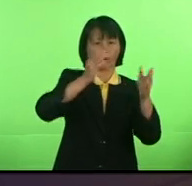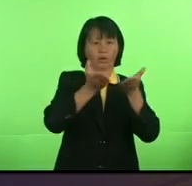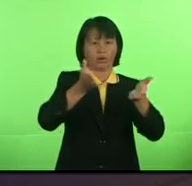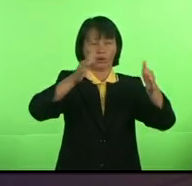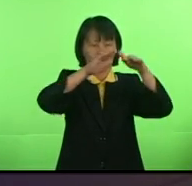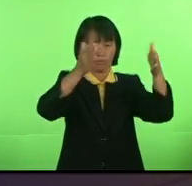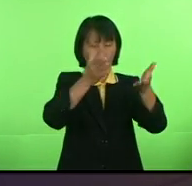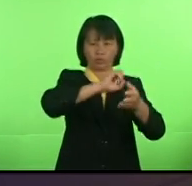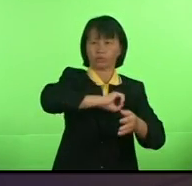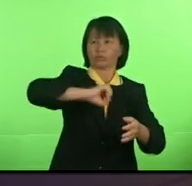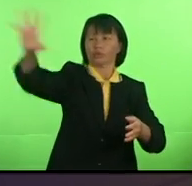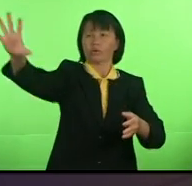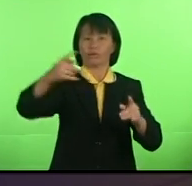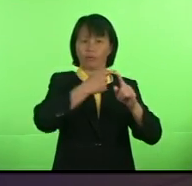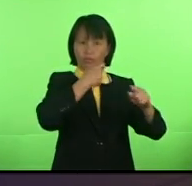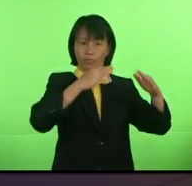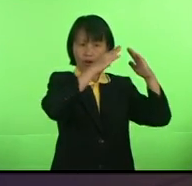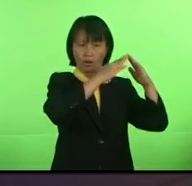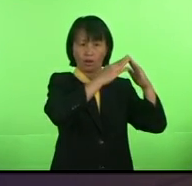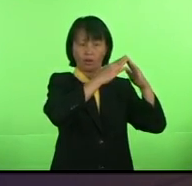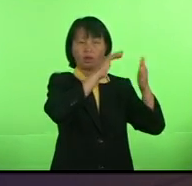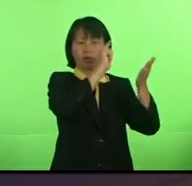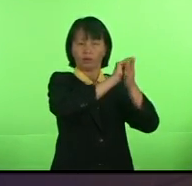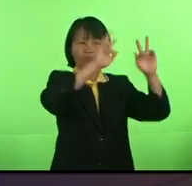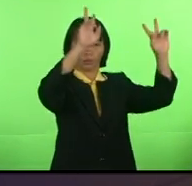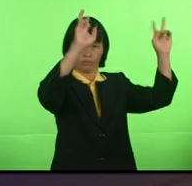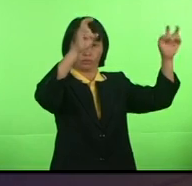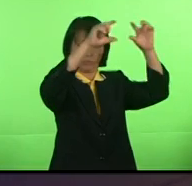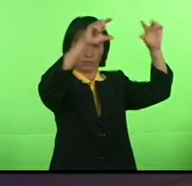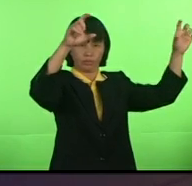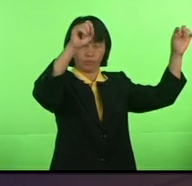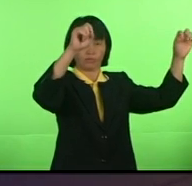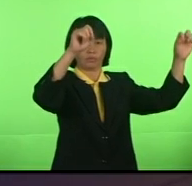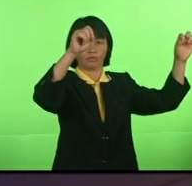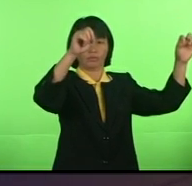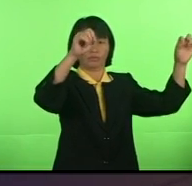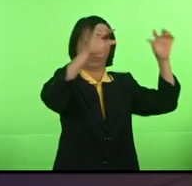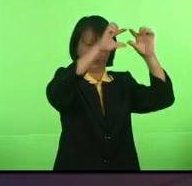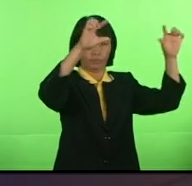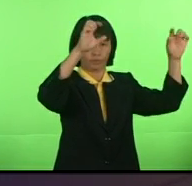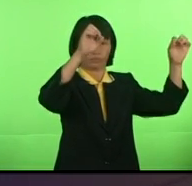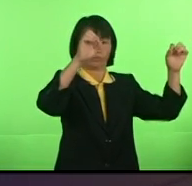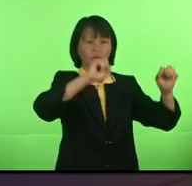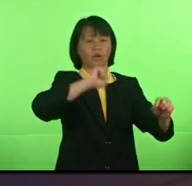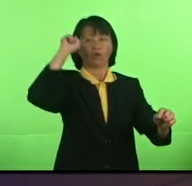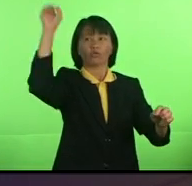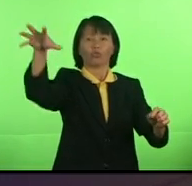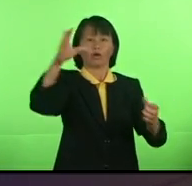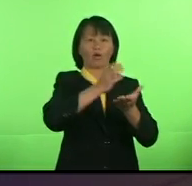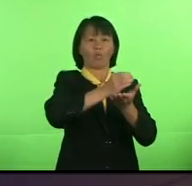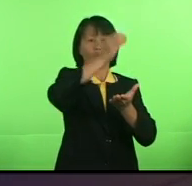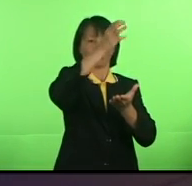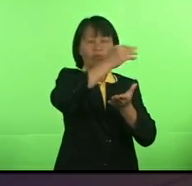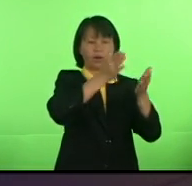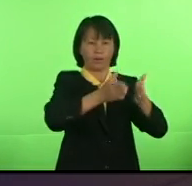your house. So that is the topic sentence, or that is the thesis statement. Okay? And